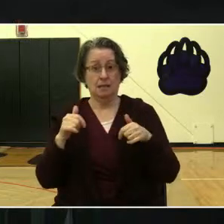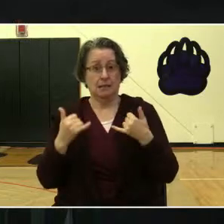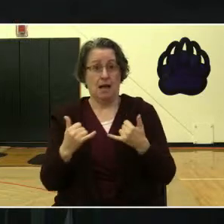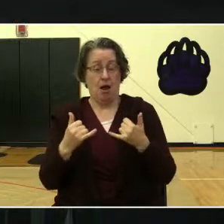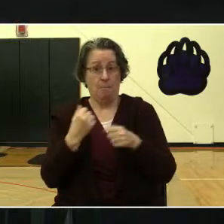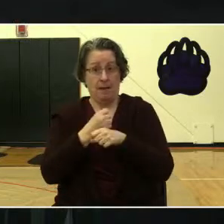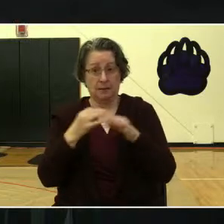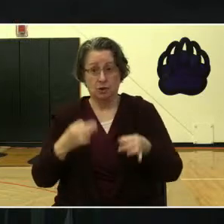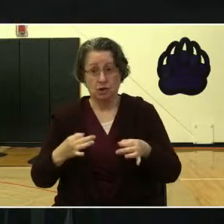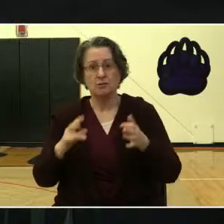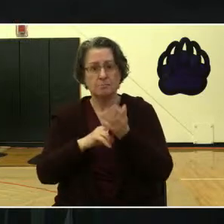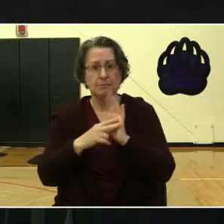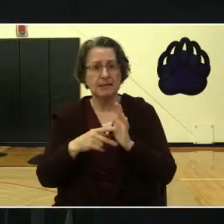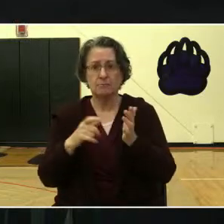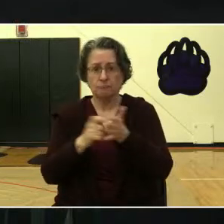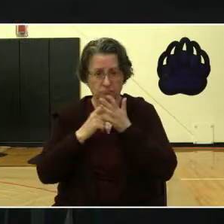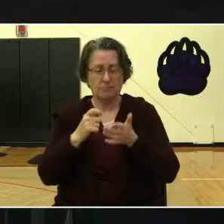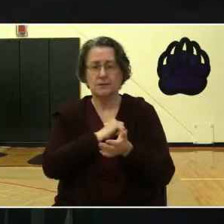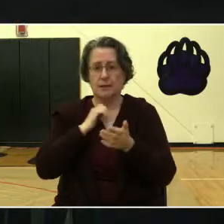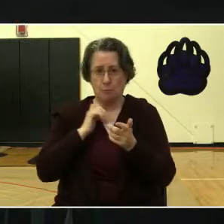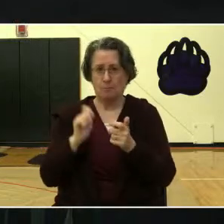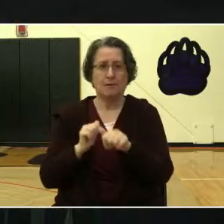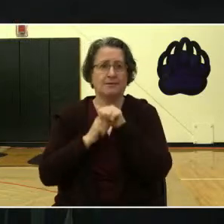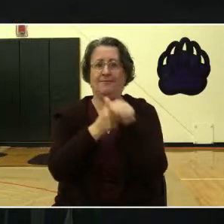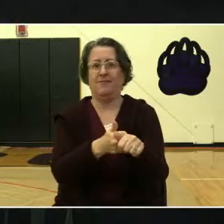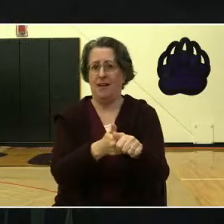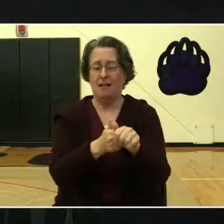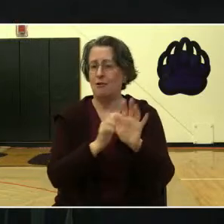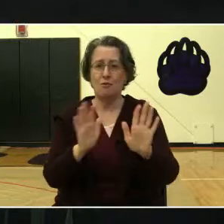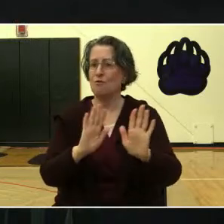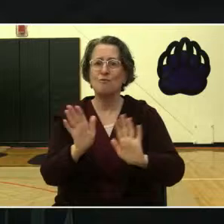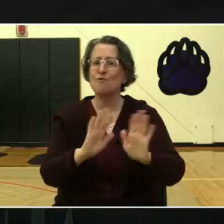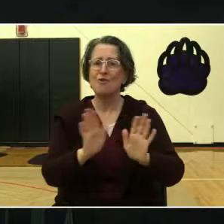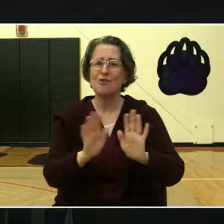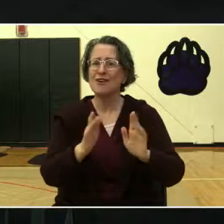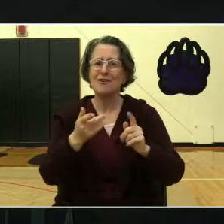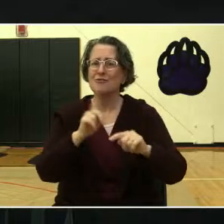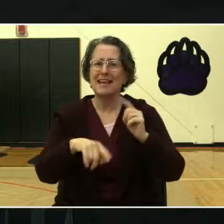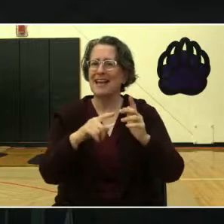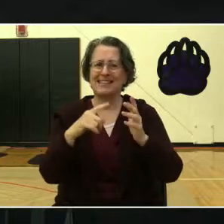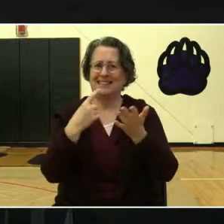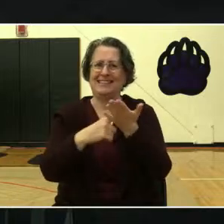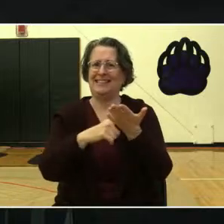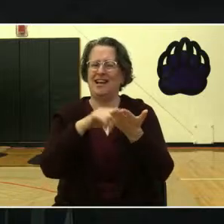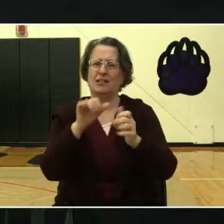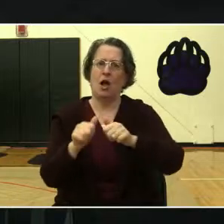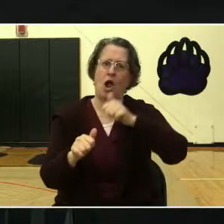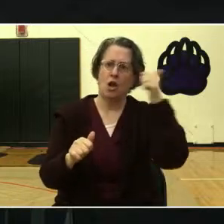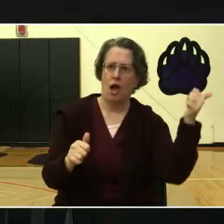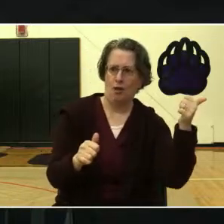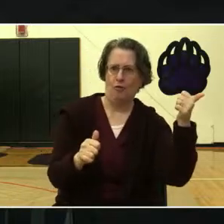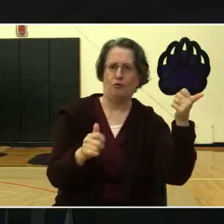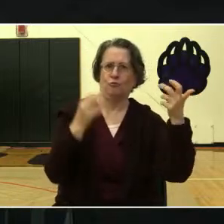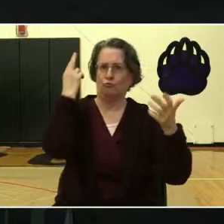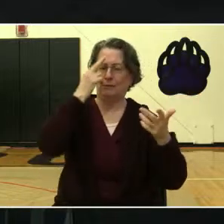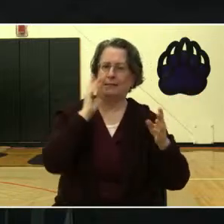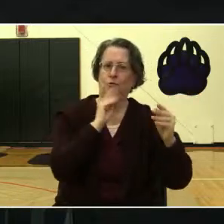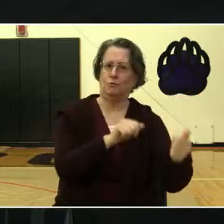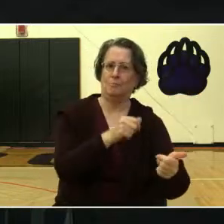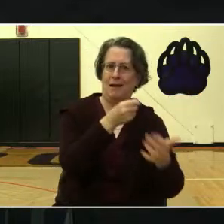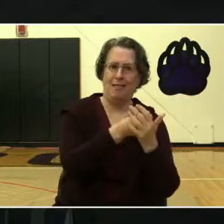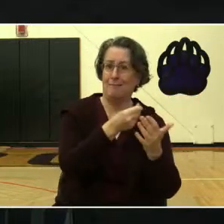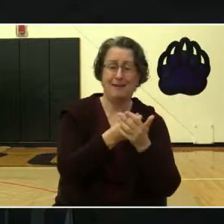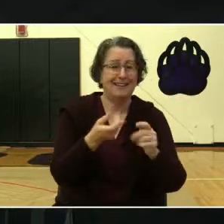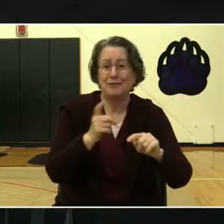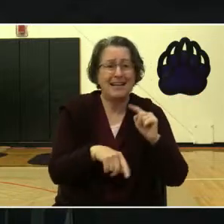over the 10% it might properly be considered Ed Under other business for that to be uh request to